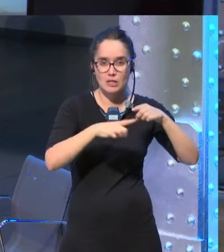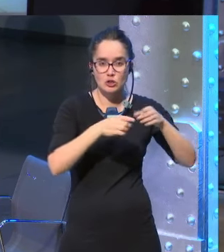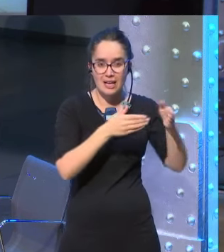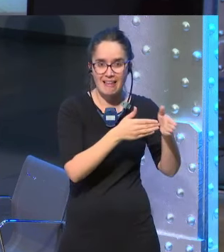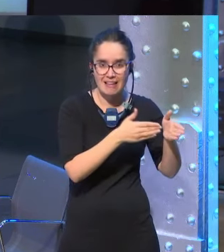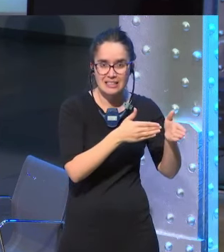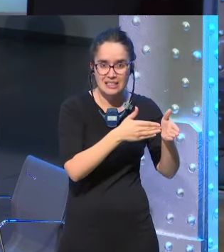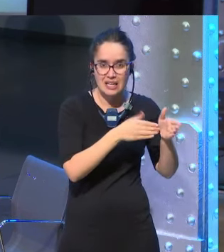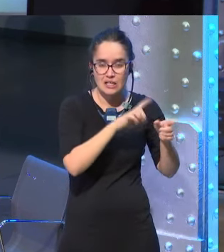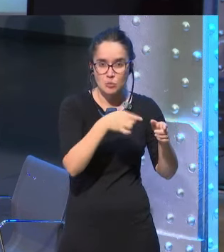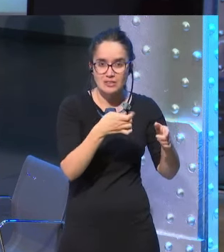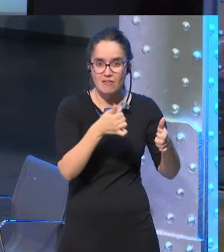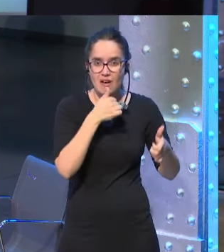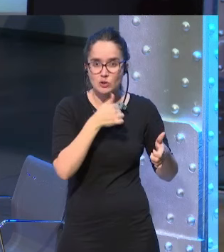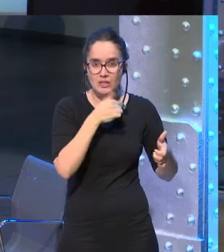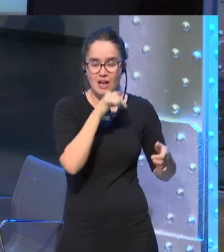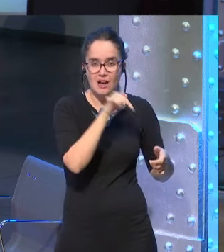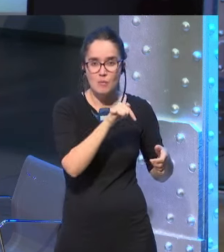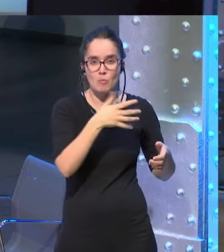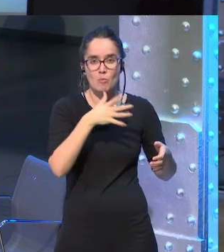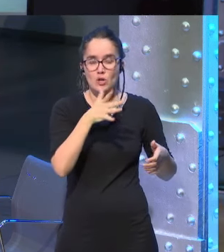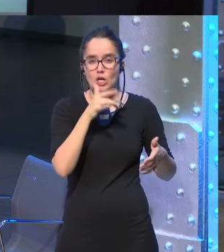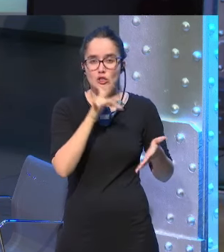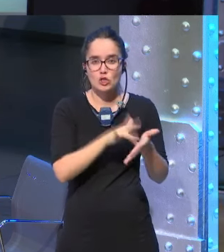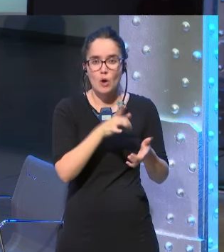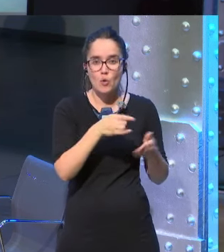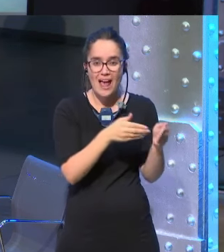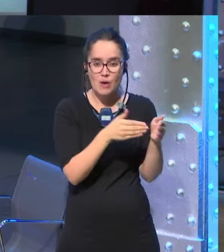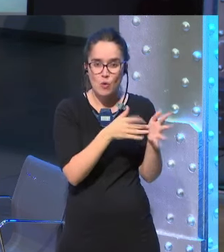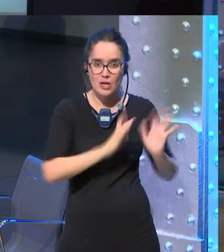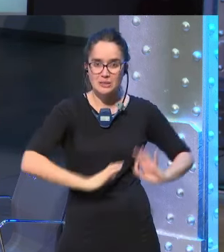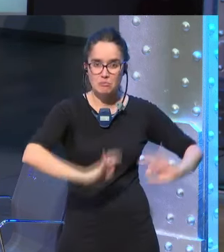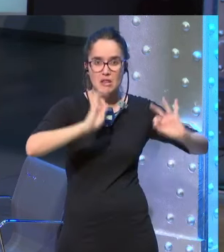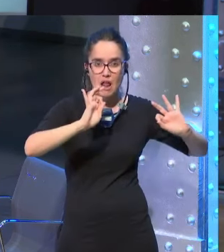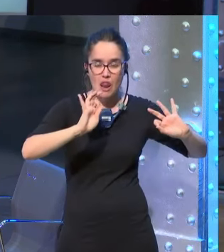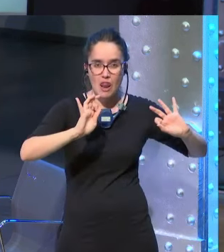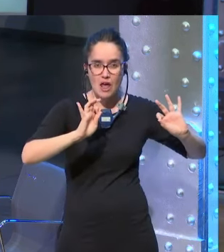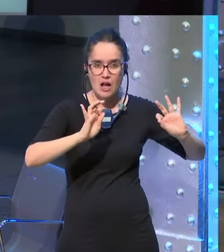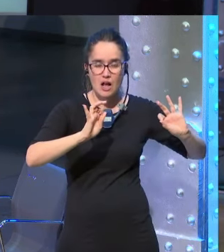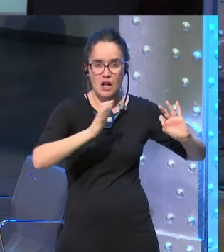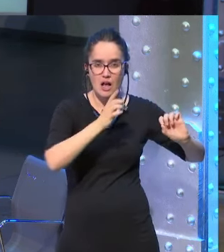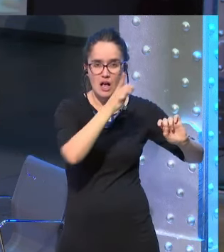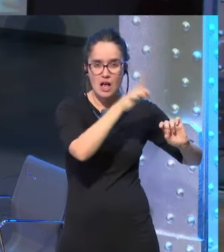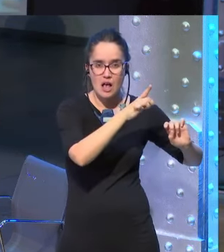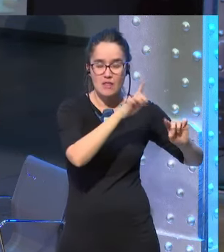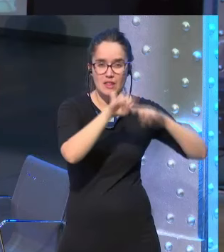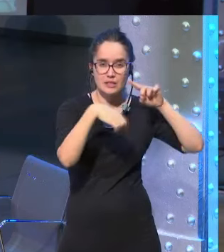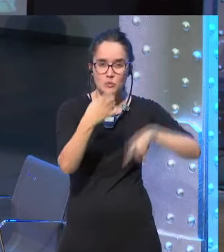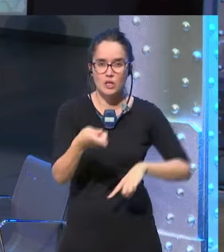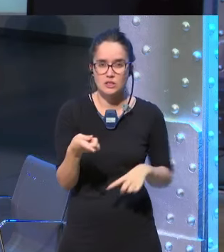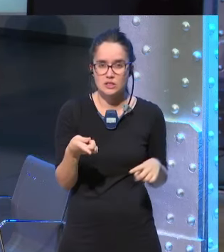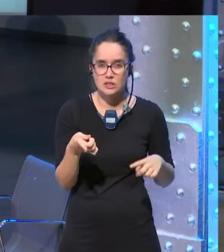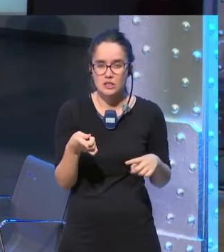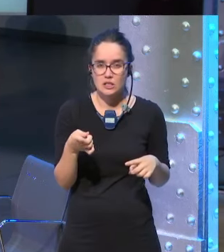actually a specific angle, so it's 90 degrees from one side, but it's slightly angled in the other direction. Brings a second